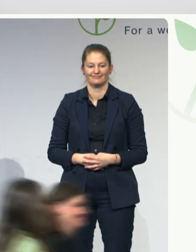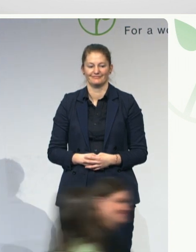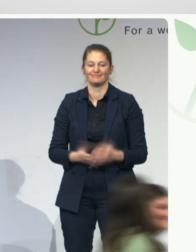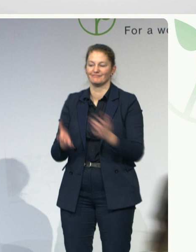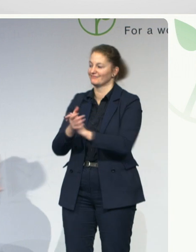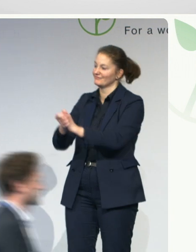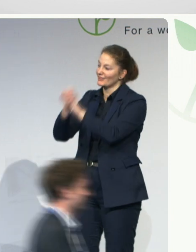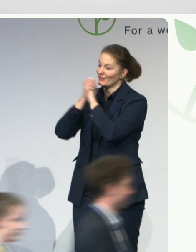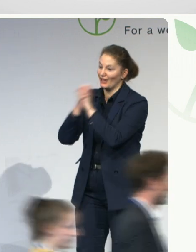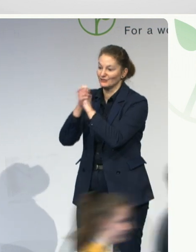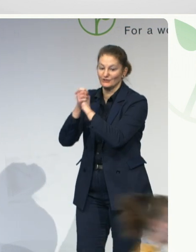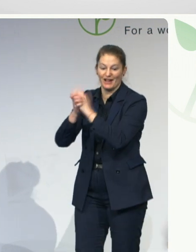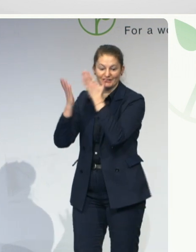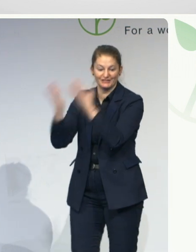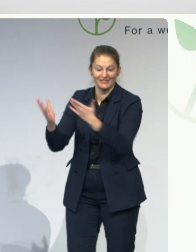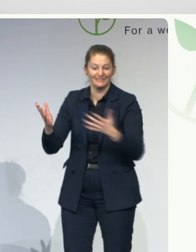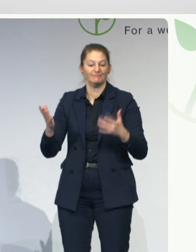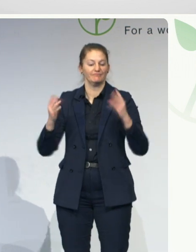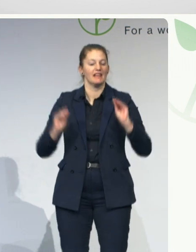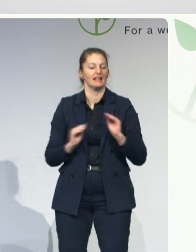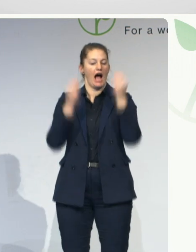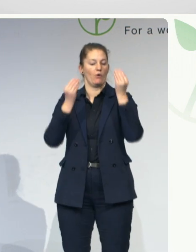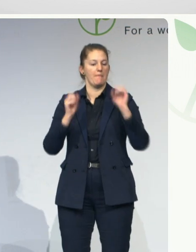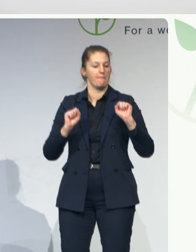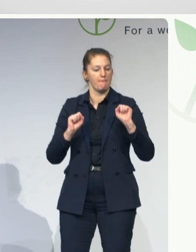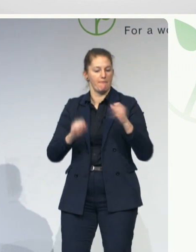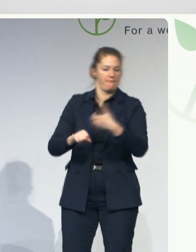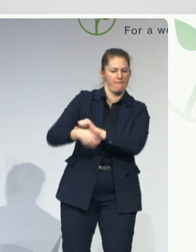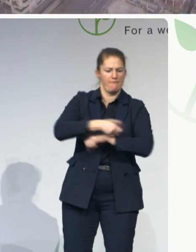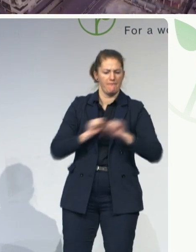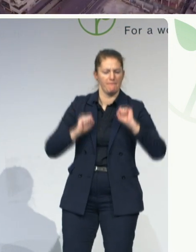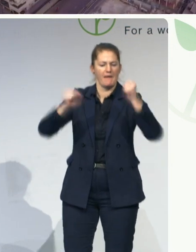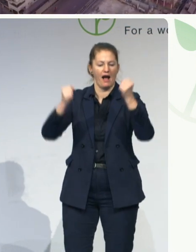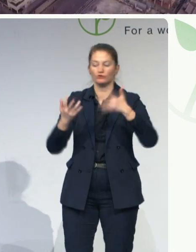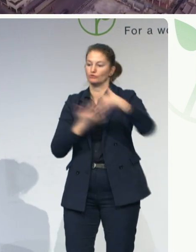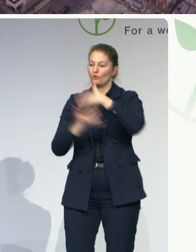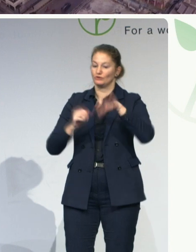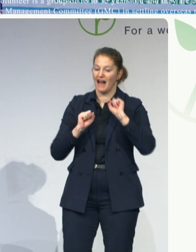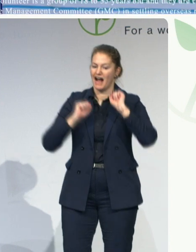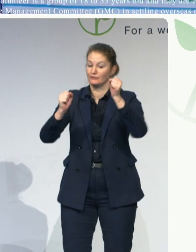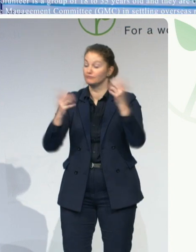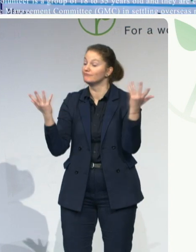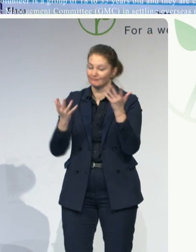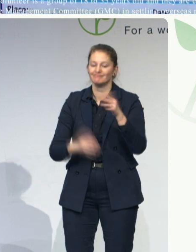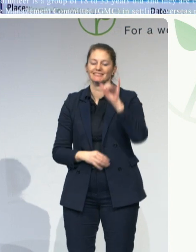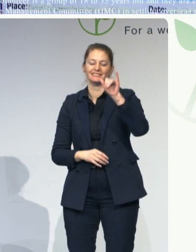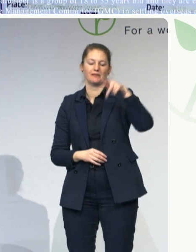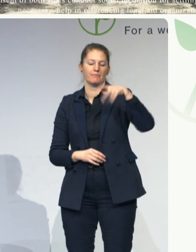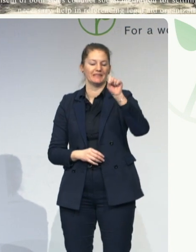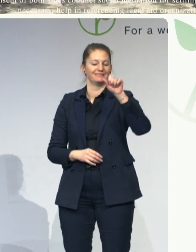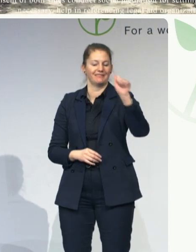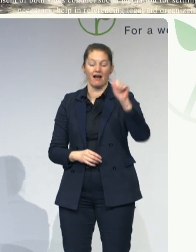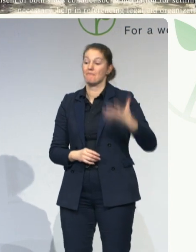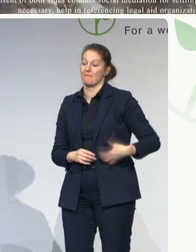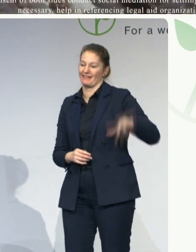Congratulations to Young Power in Social Action, YPSA, from Bangladesh. YPSA started a project to